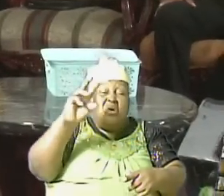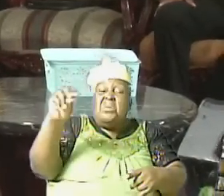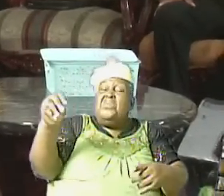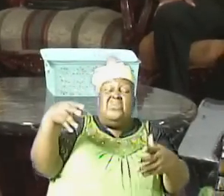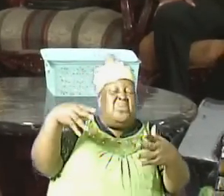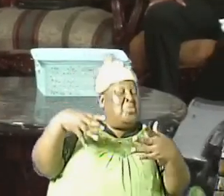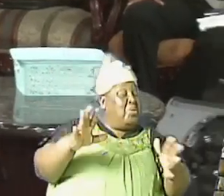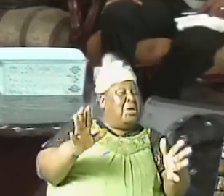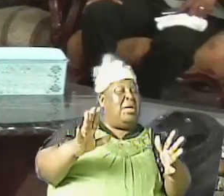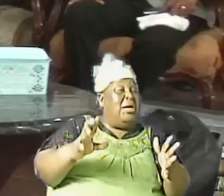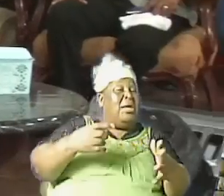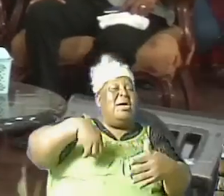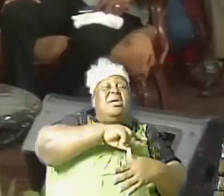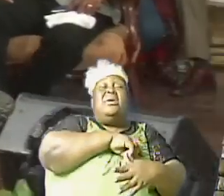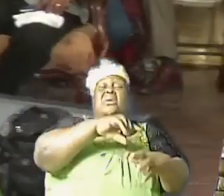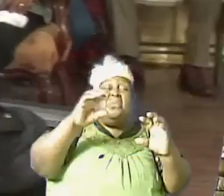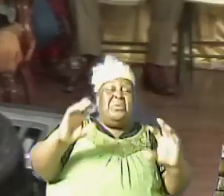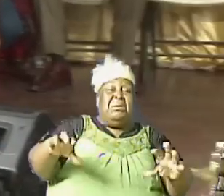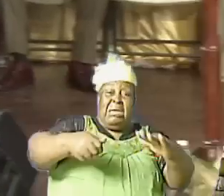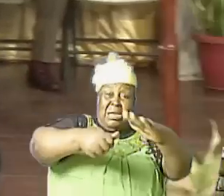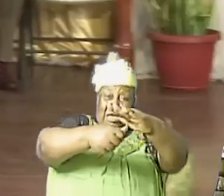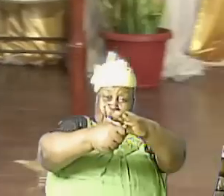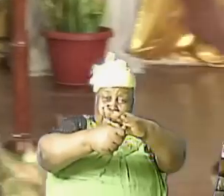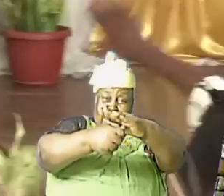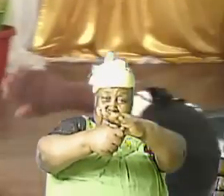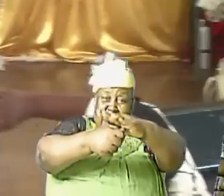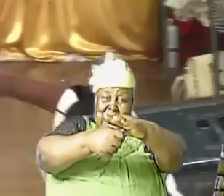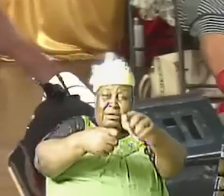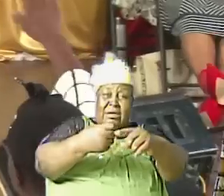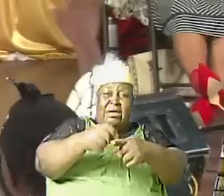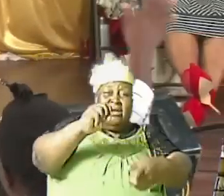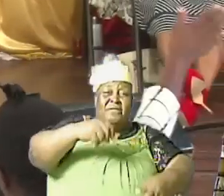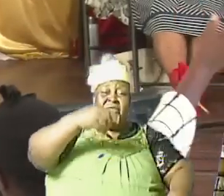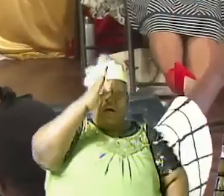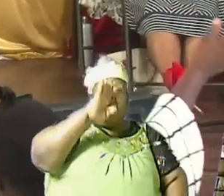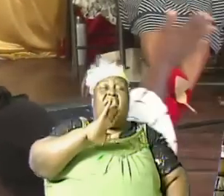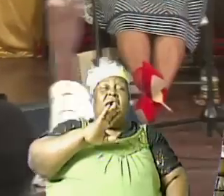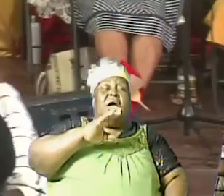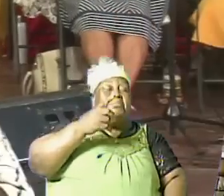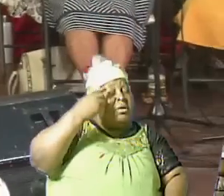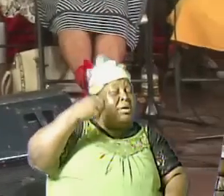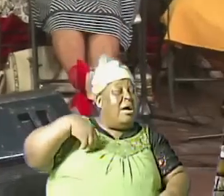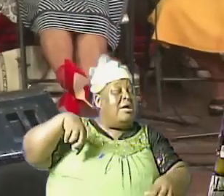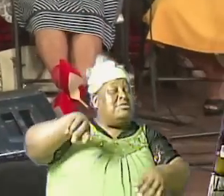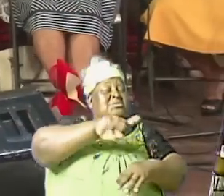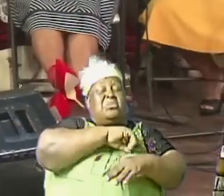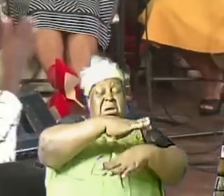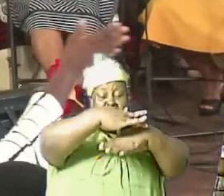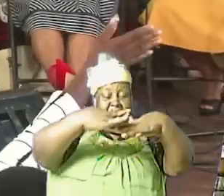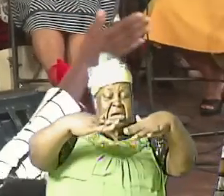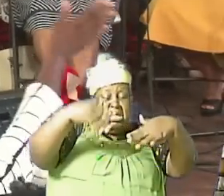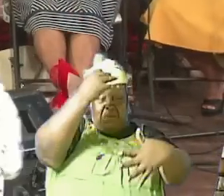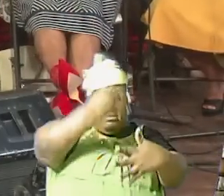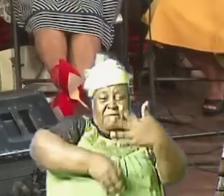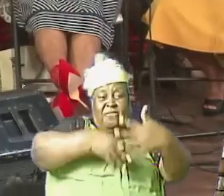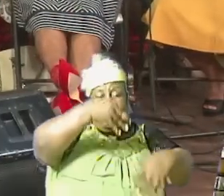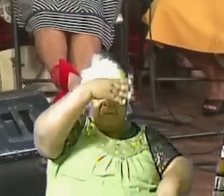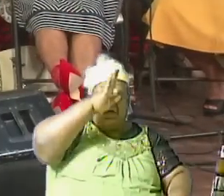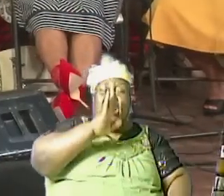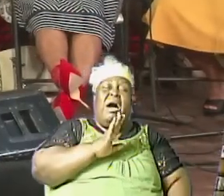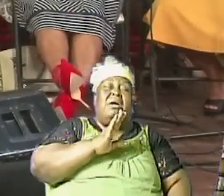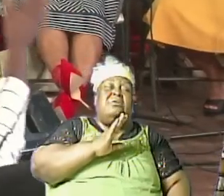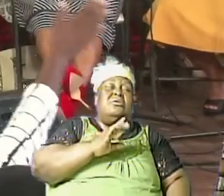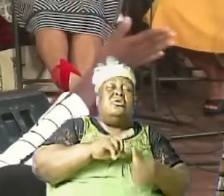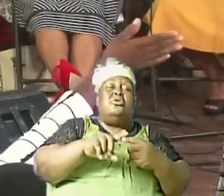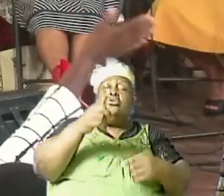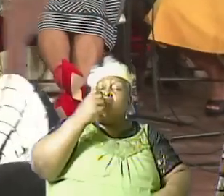There is no way we can hide from him, because we are naked before him